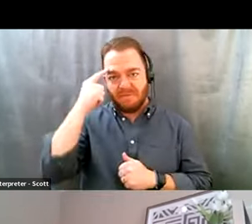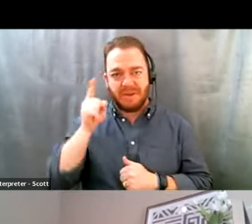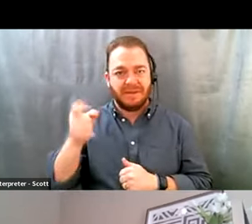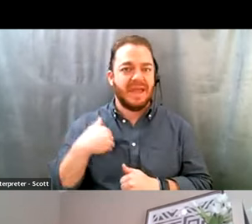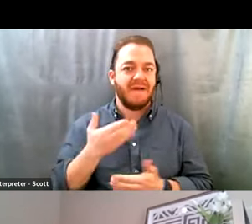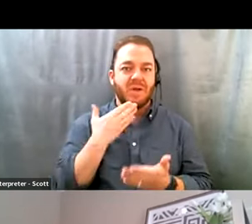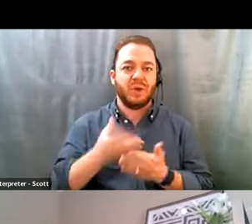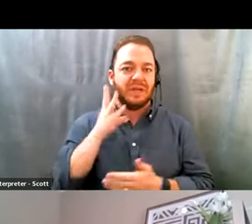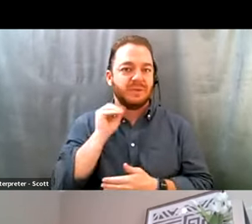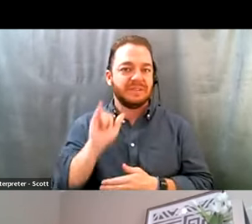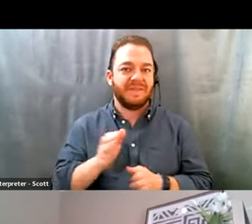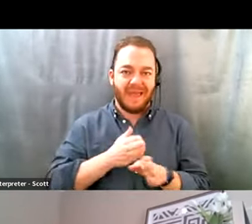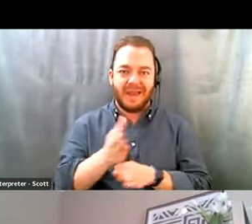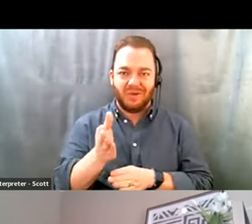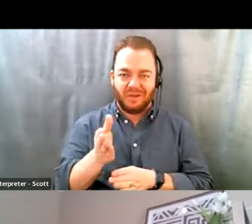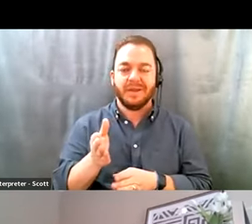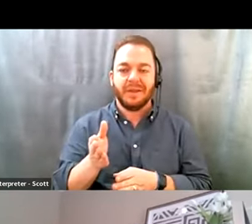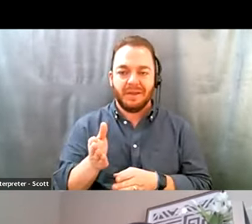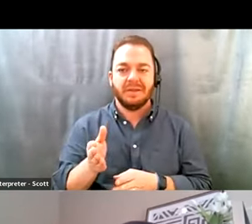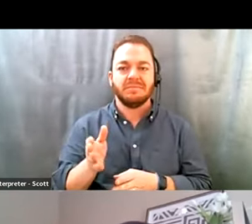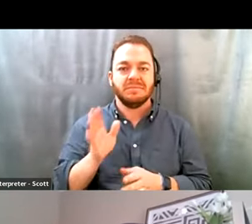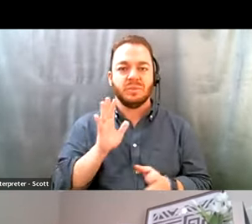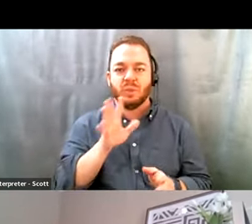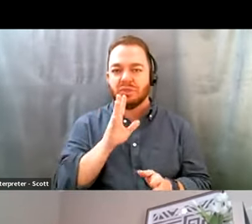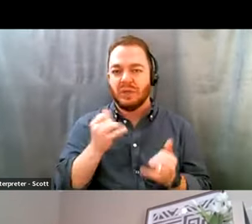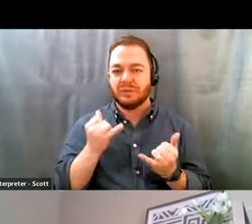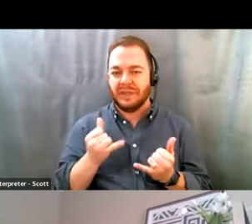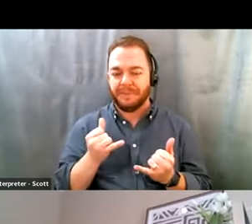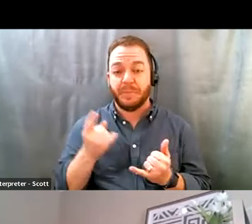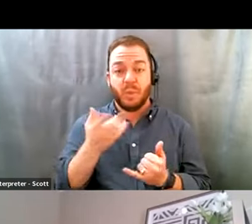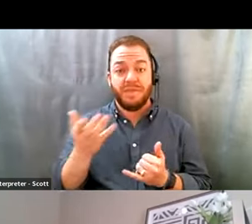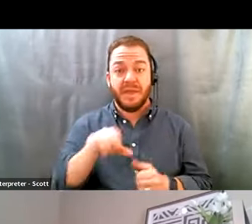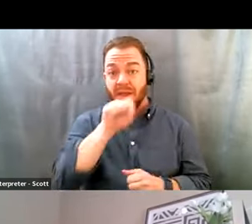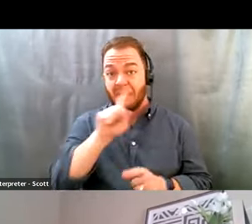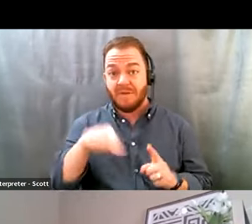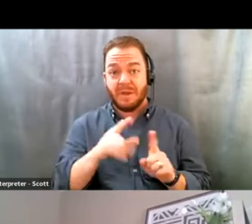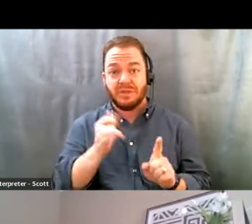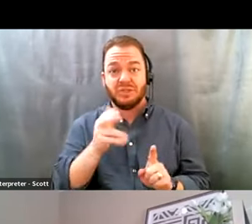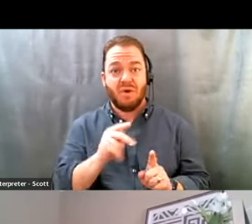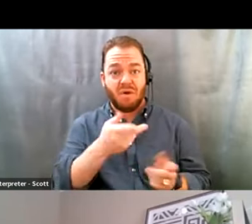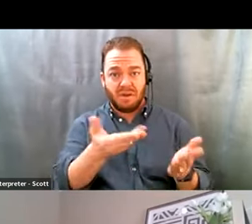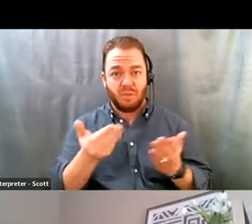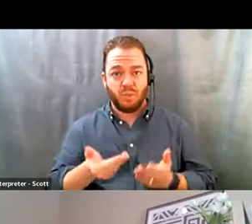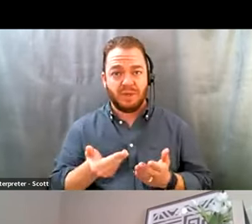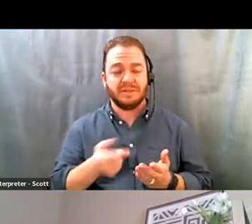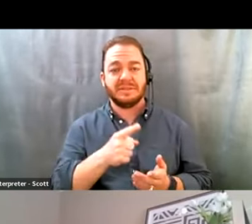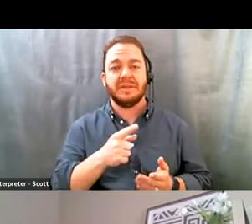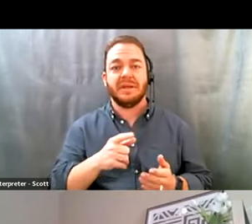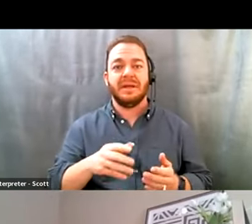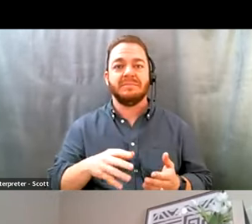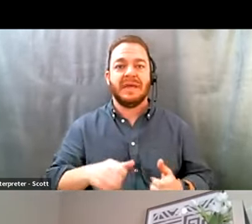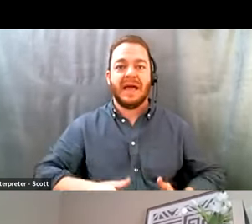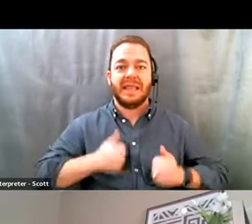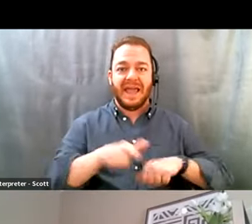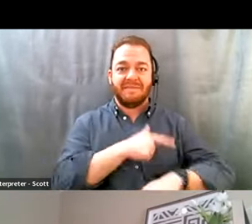in that area to talk to us about. The one thing I love about John that he brings to the table is he's a lifelong learner, and